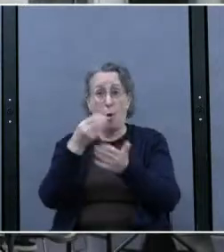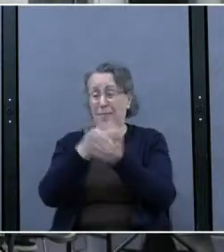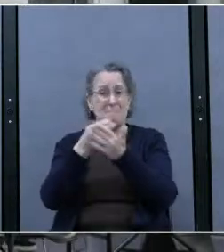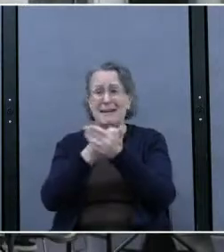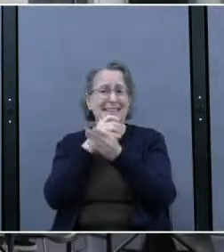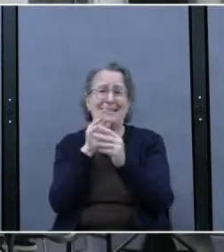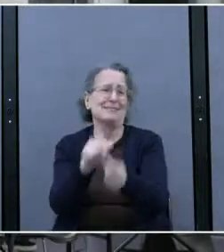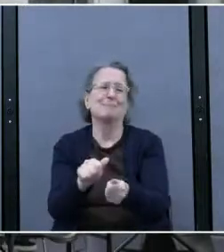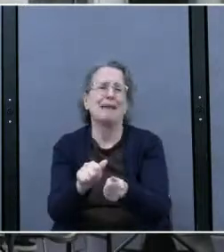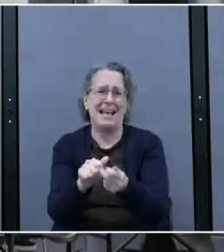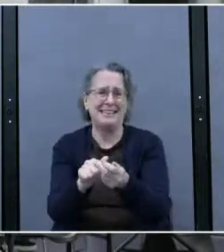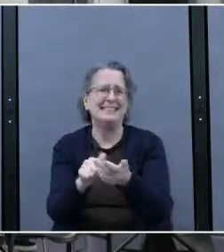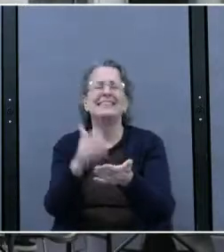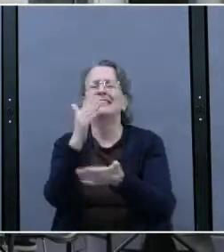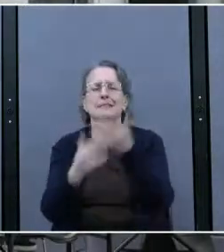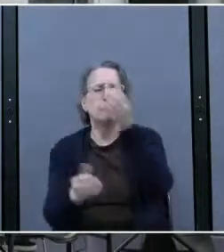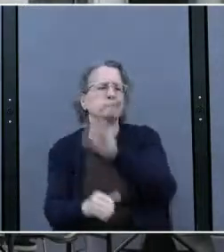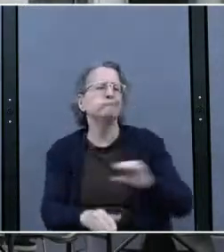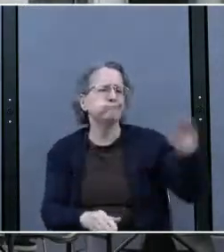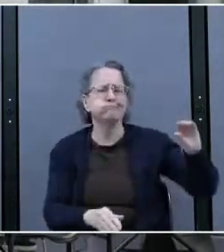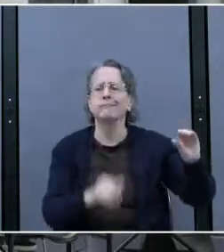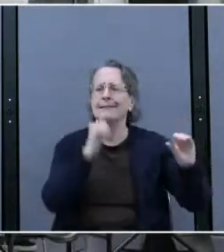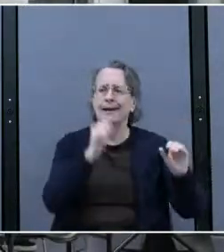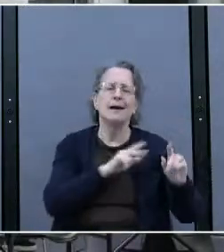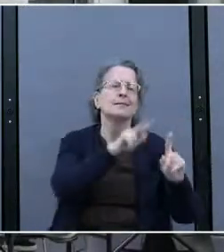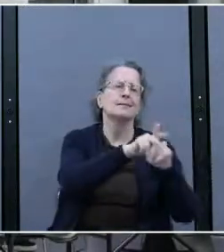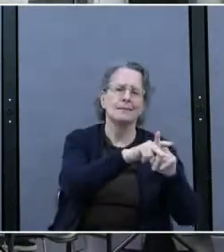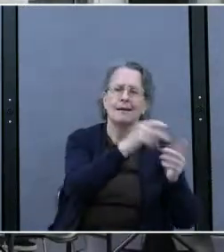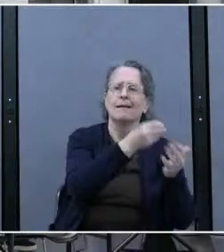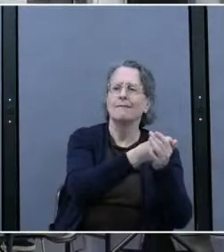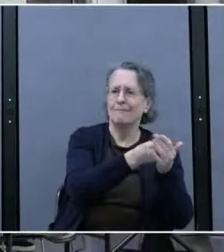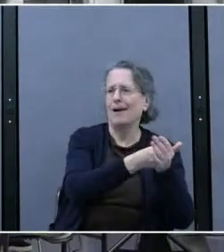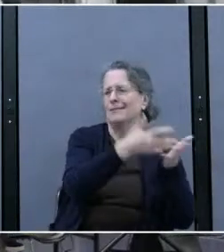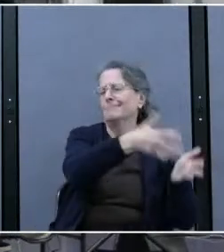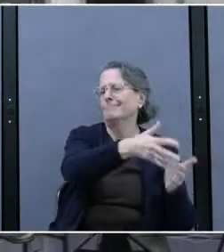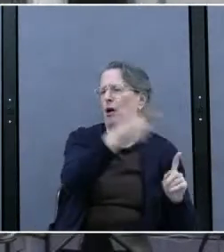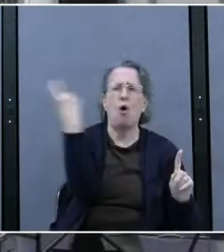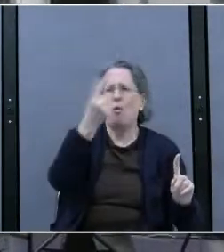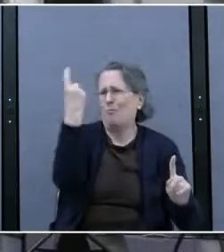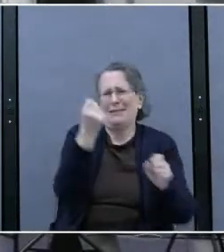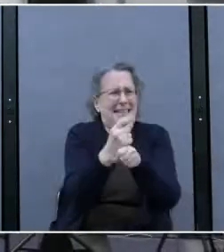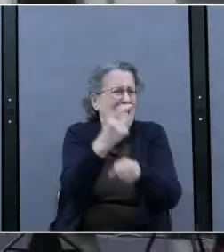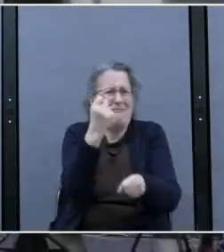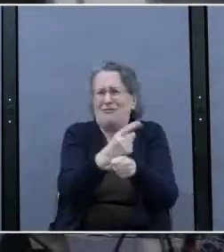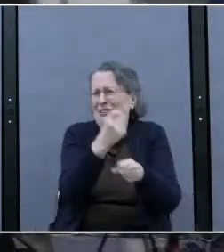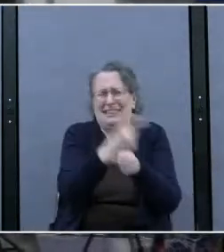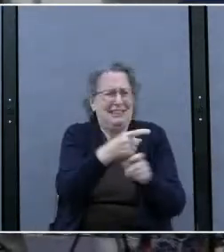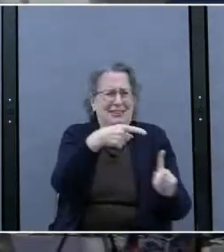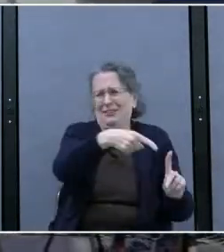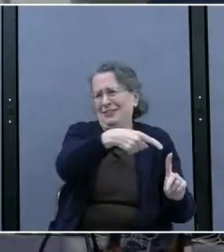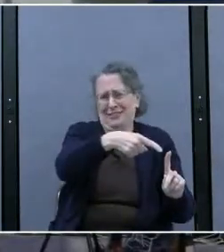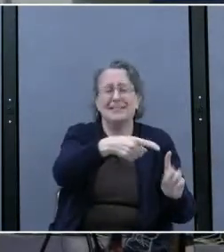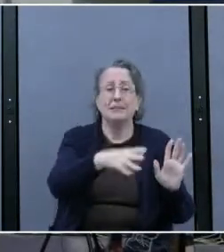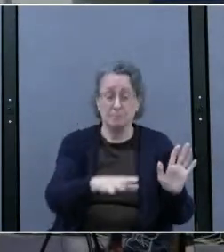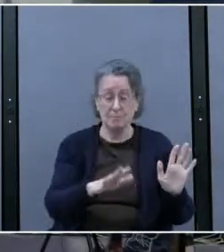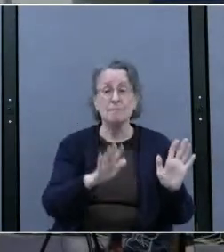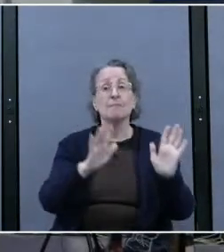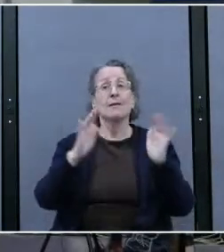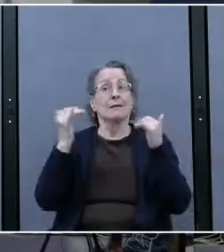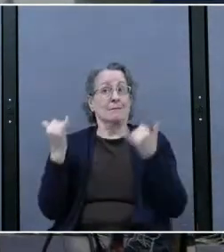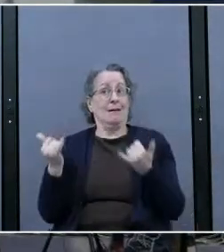I would say, to the chief's credit, Chief Hardy, she's done an amazing job of